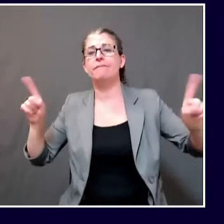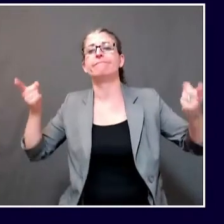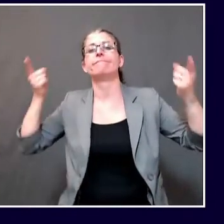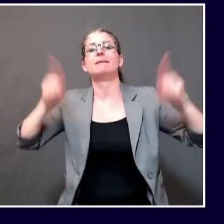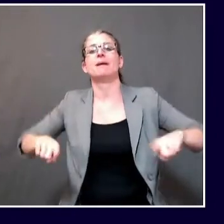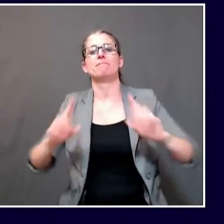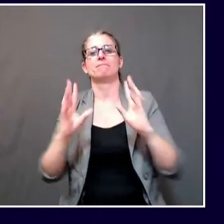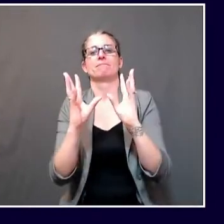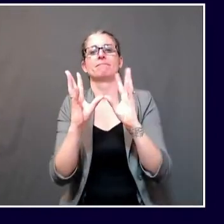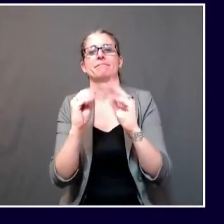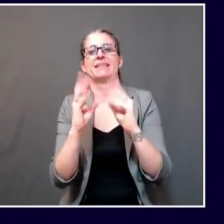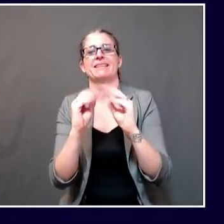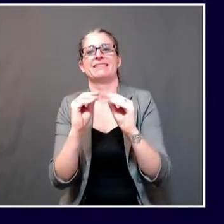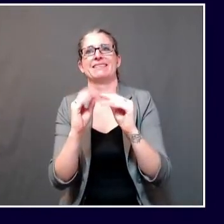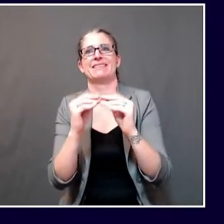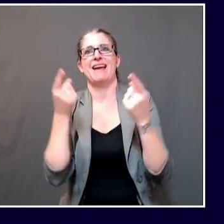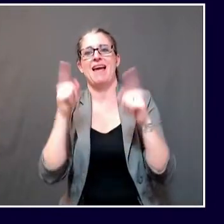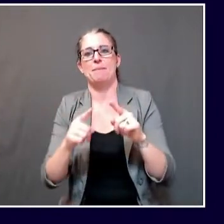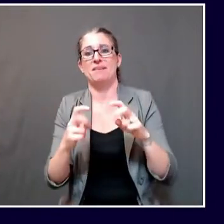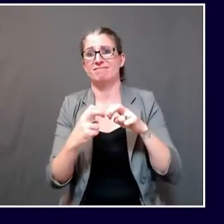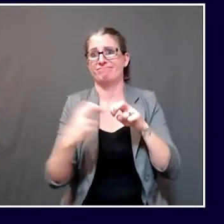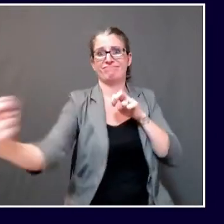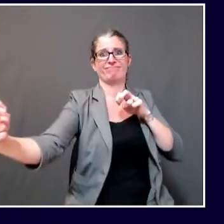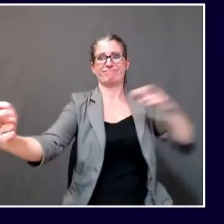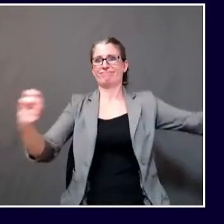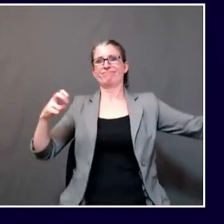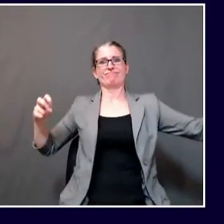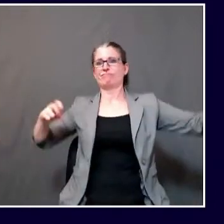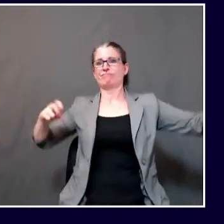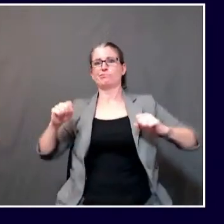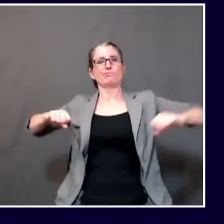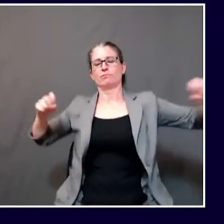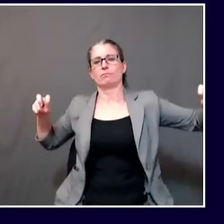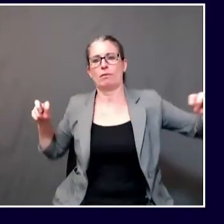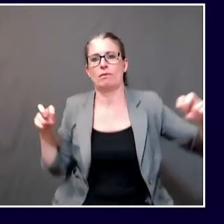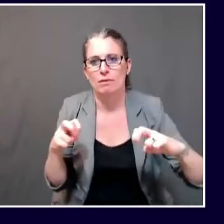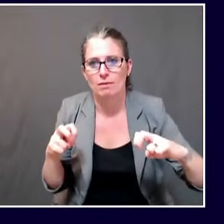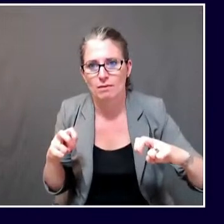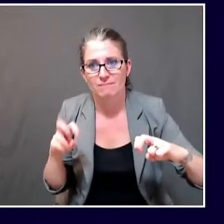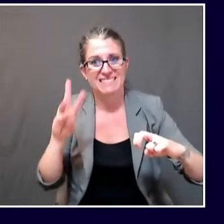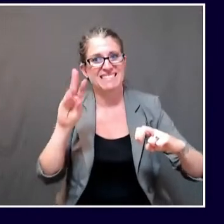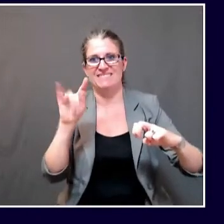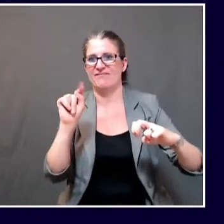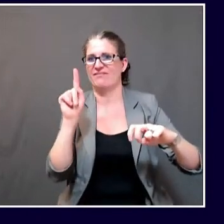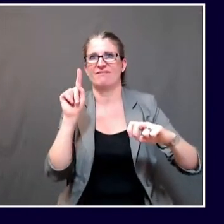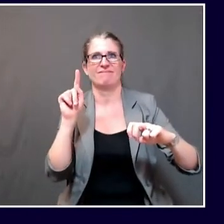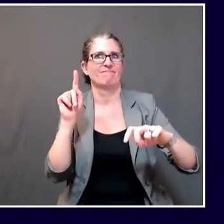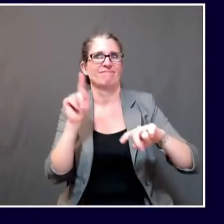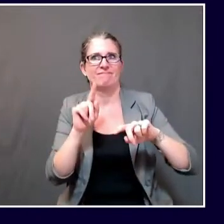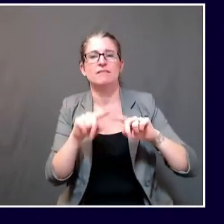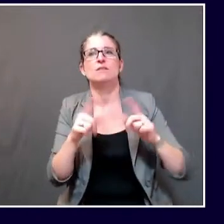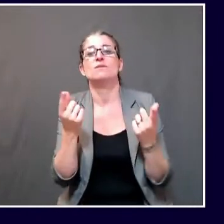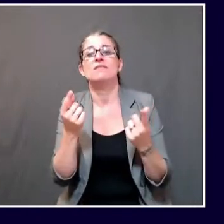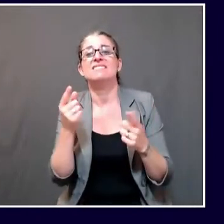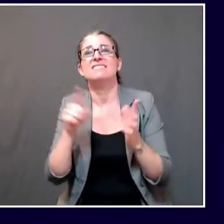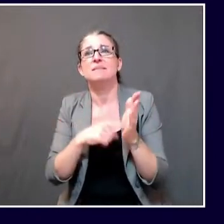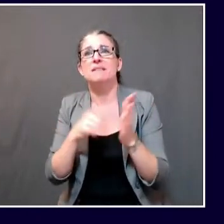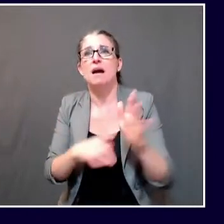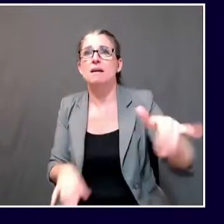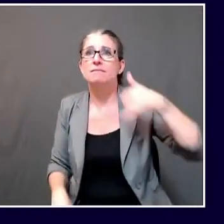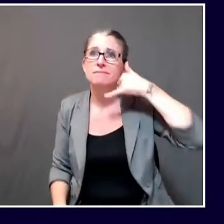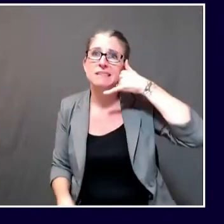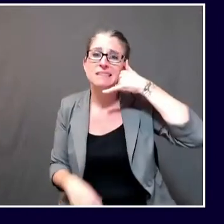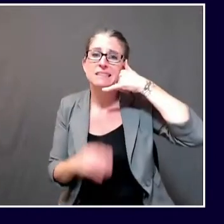and they took off masks to answer phones. It just made me wonder. I mean, I think we typically associate outbreaks with sort